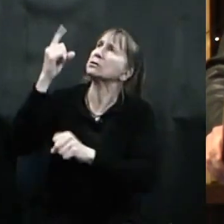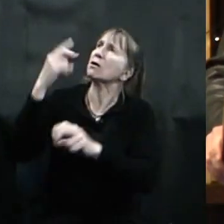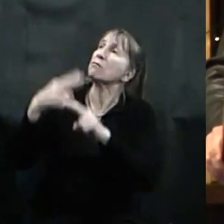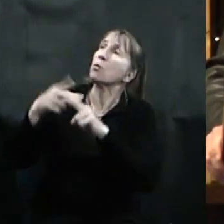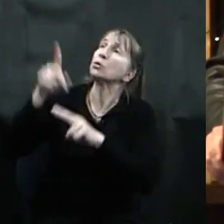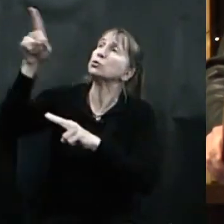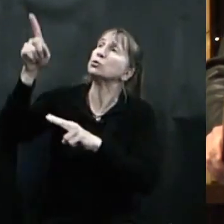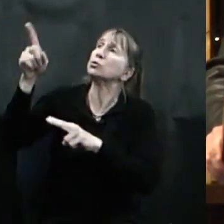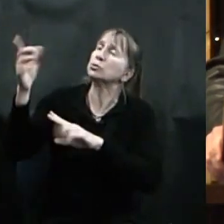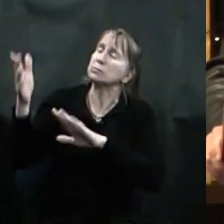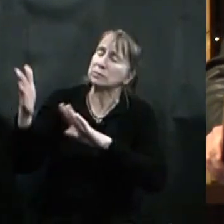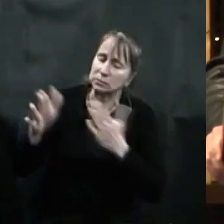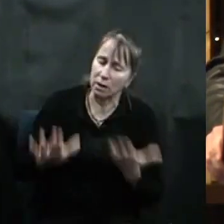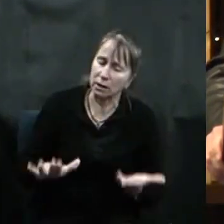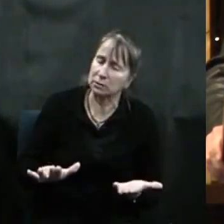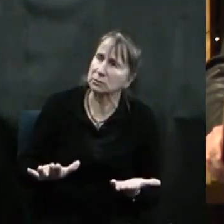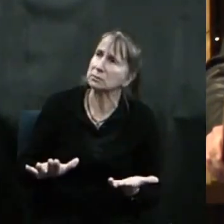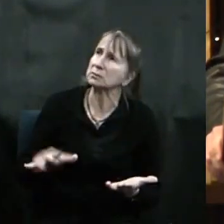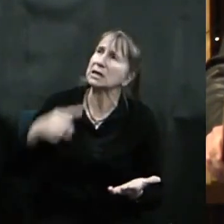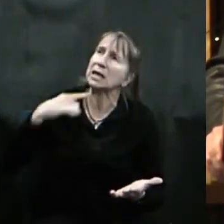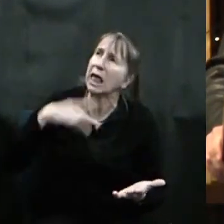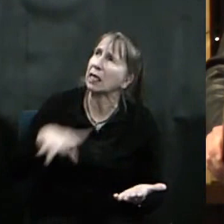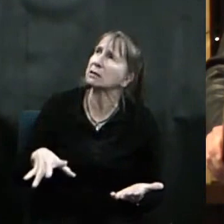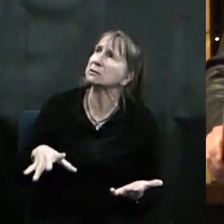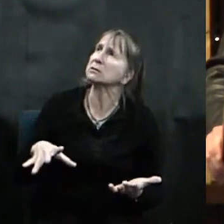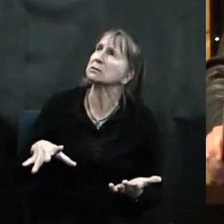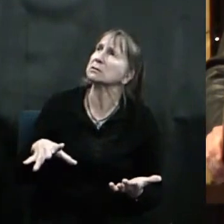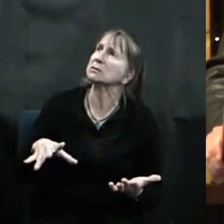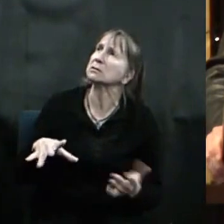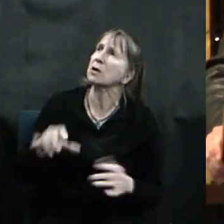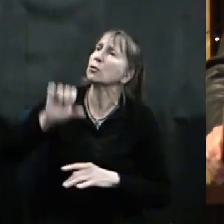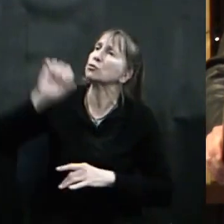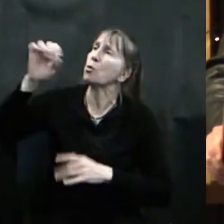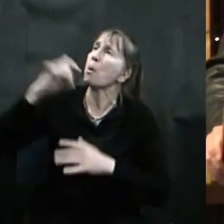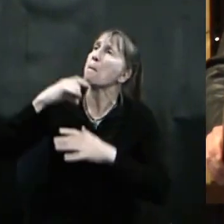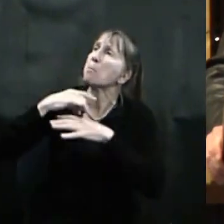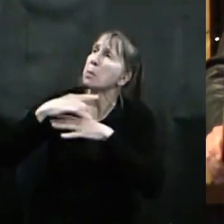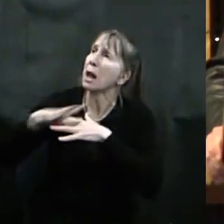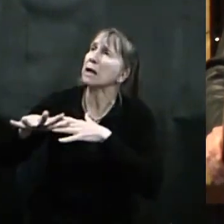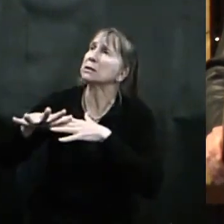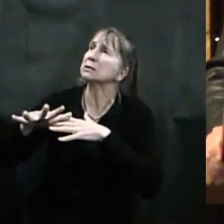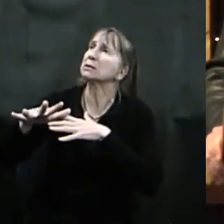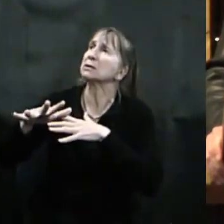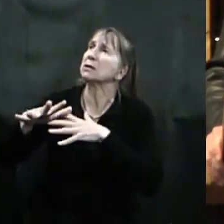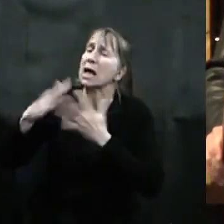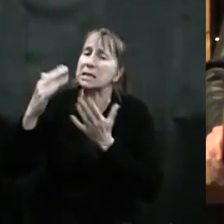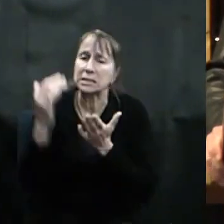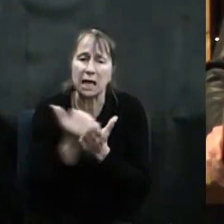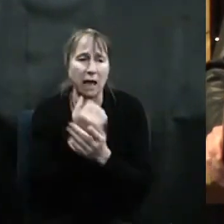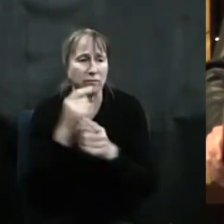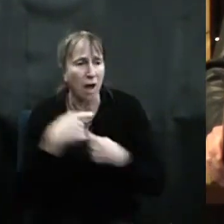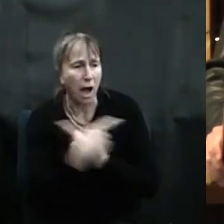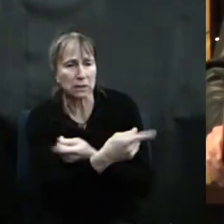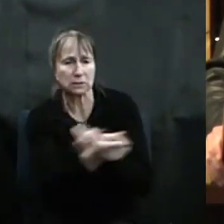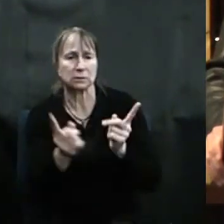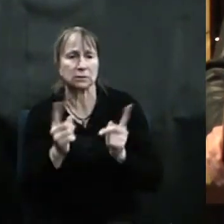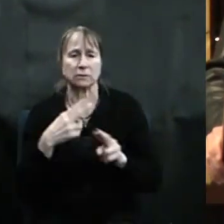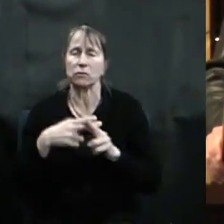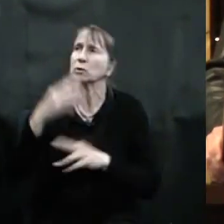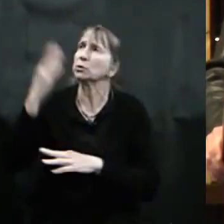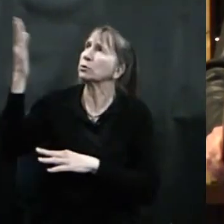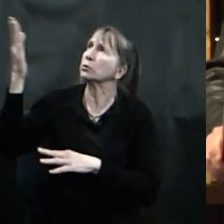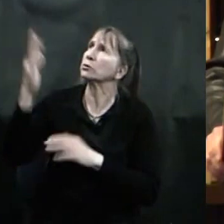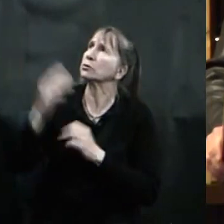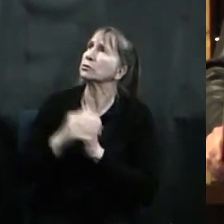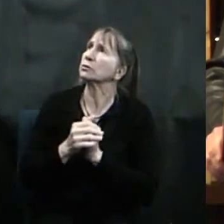were slain, and with your blood you ransomed people for God